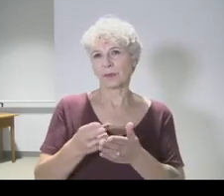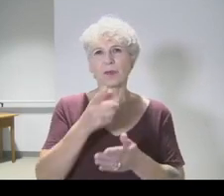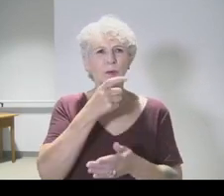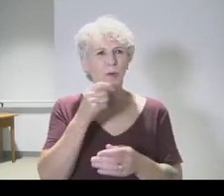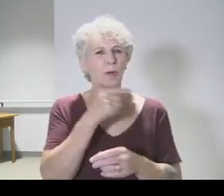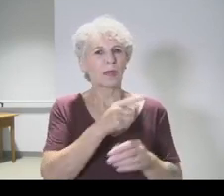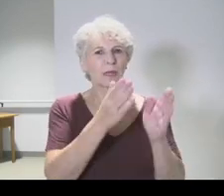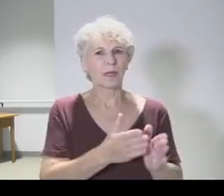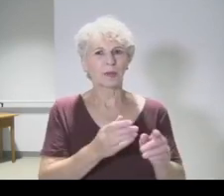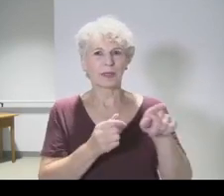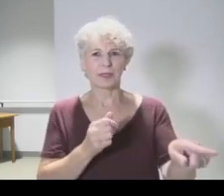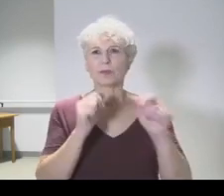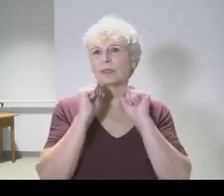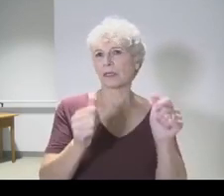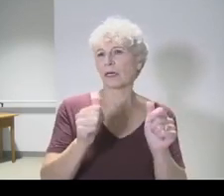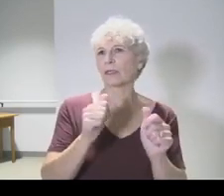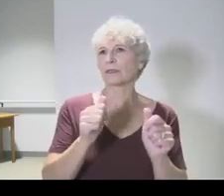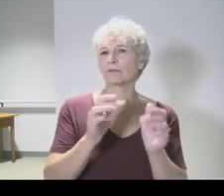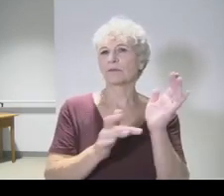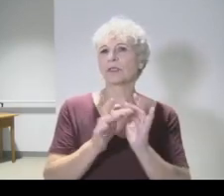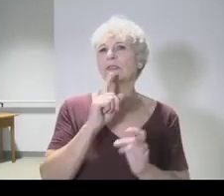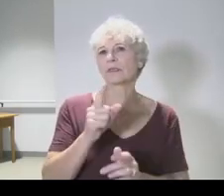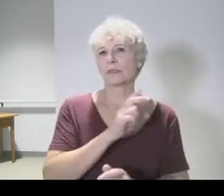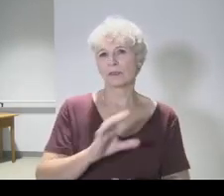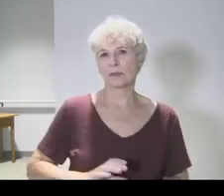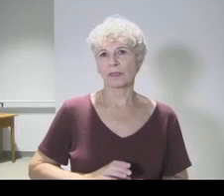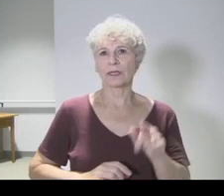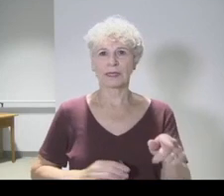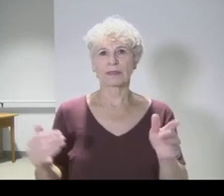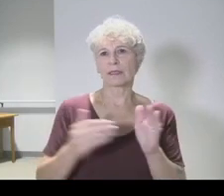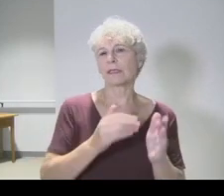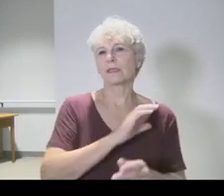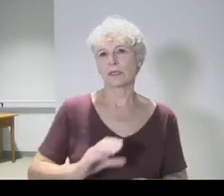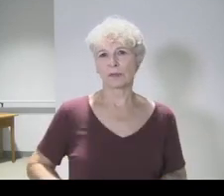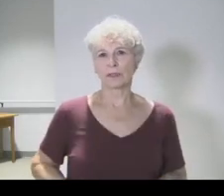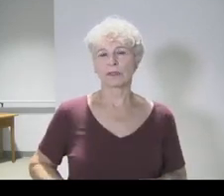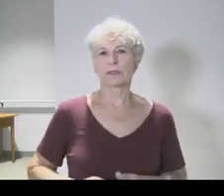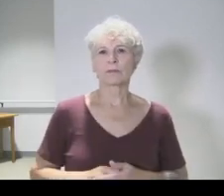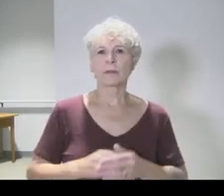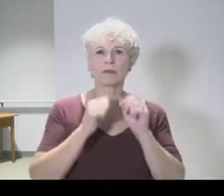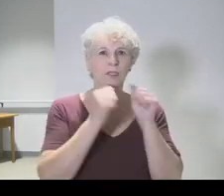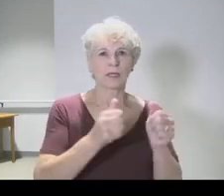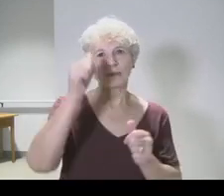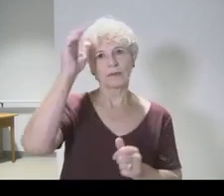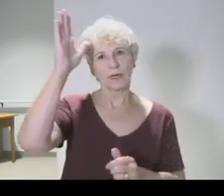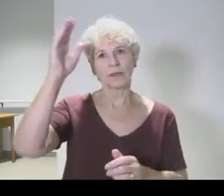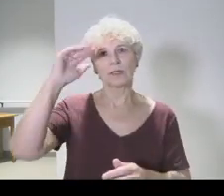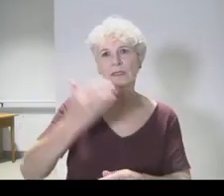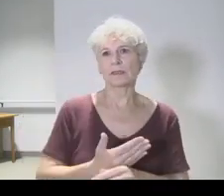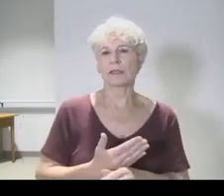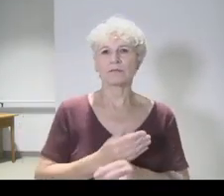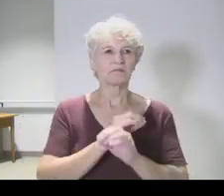liar but he who denies that Jesus is the Christ? This is the Antichrist, he who denies the Father and the Son. No